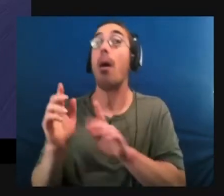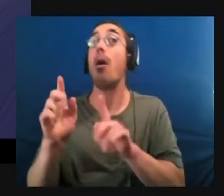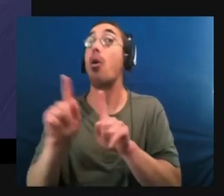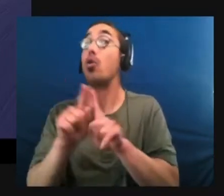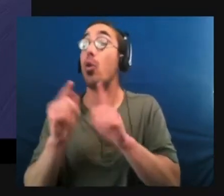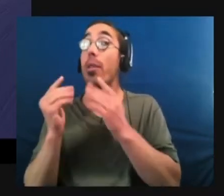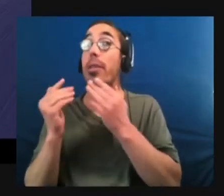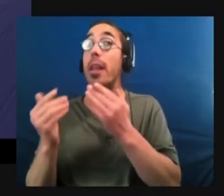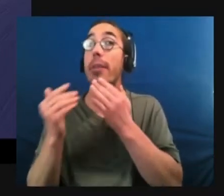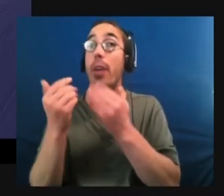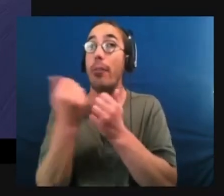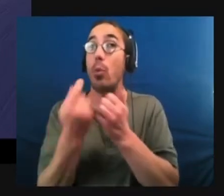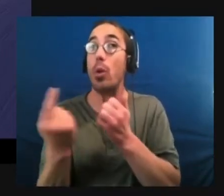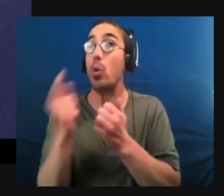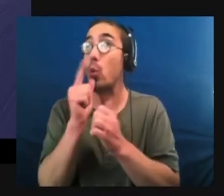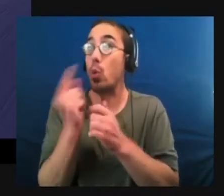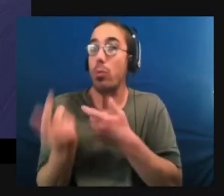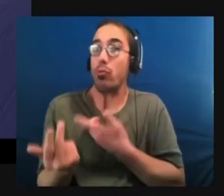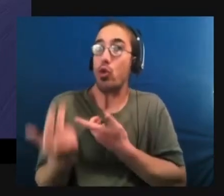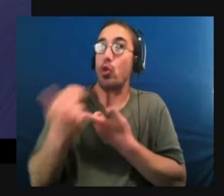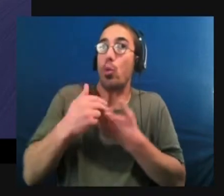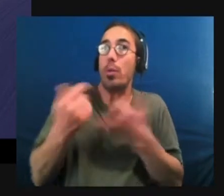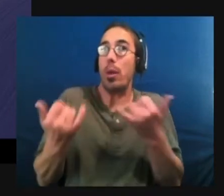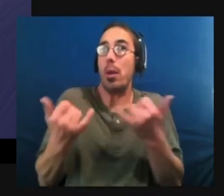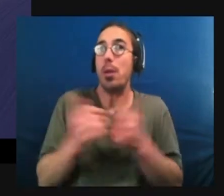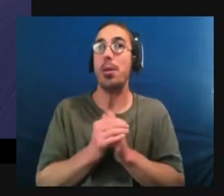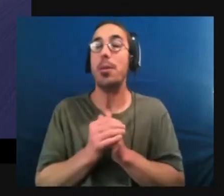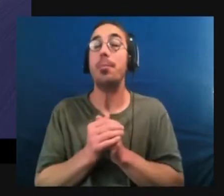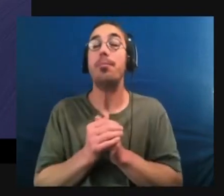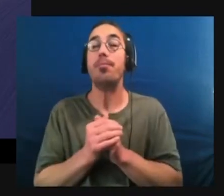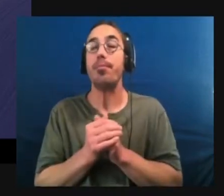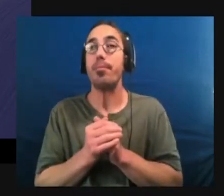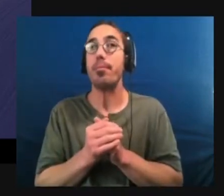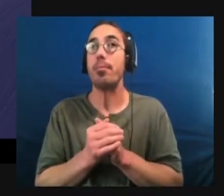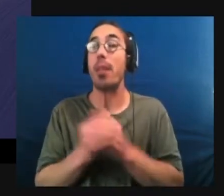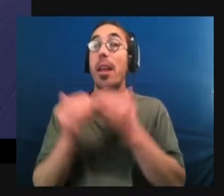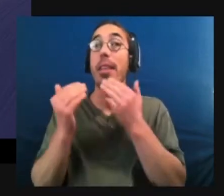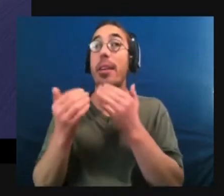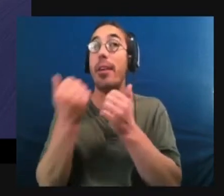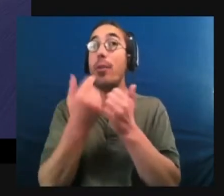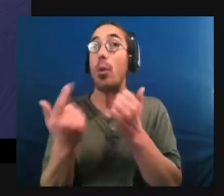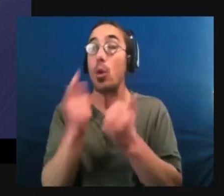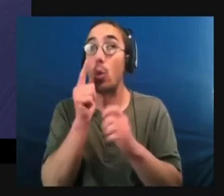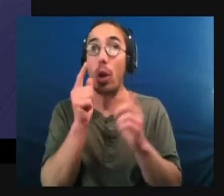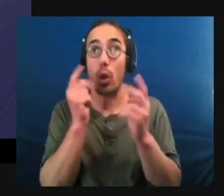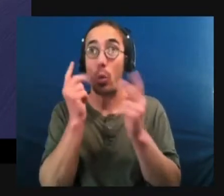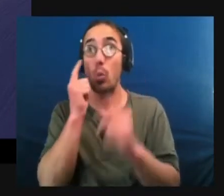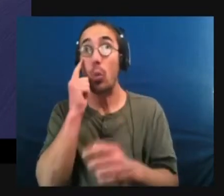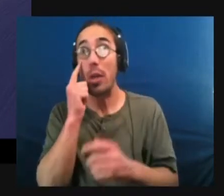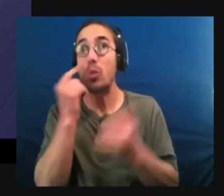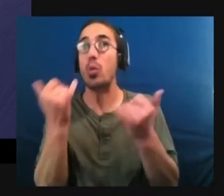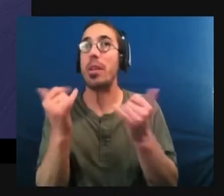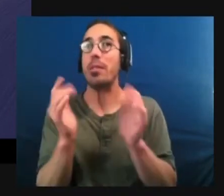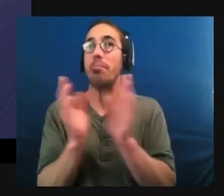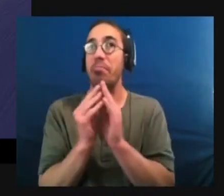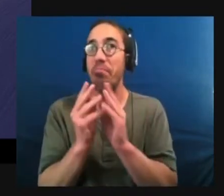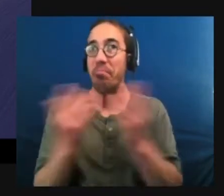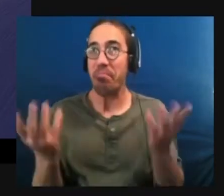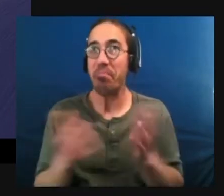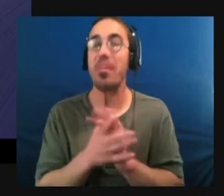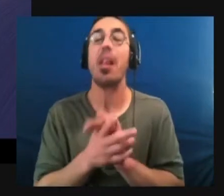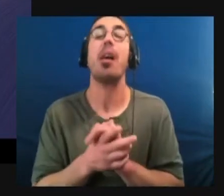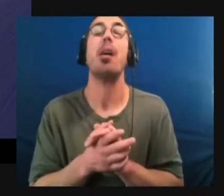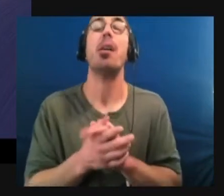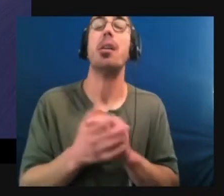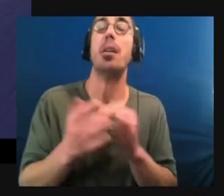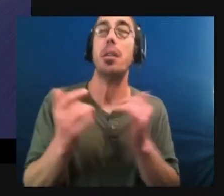are here with us, who are witnessing. Thank you. Thank you for being here. So today we are